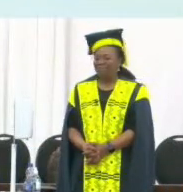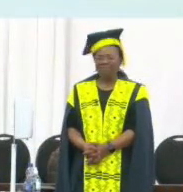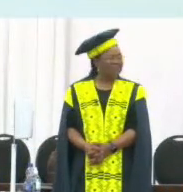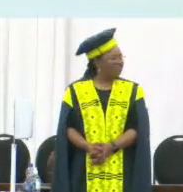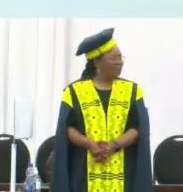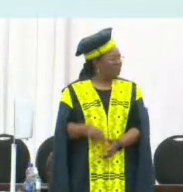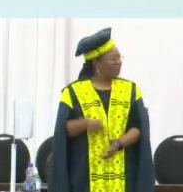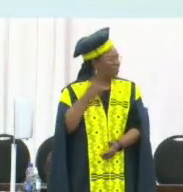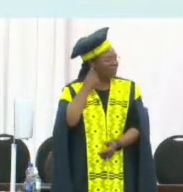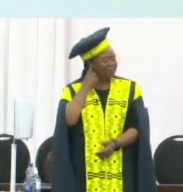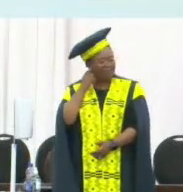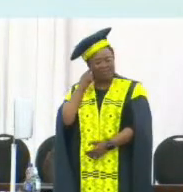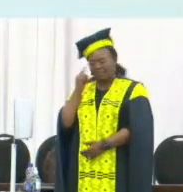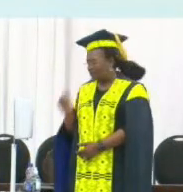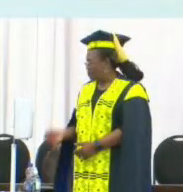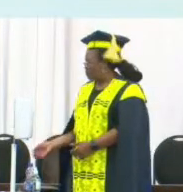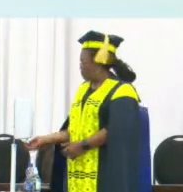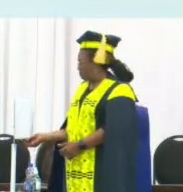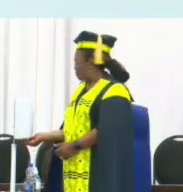Nolita Mfihlo.